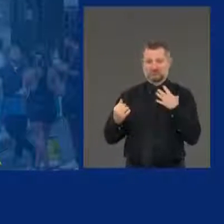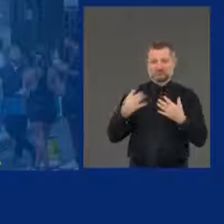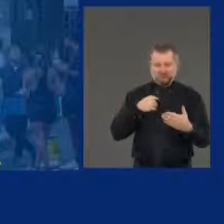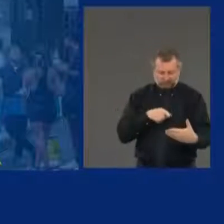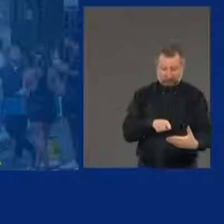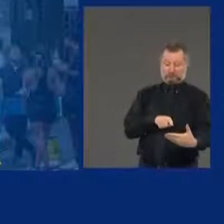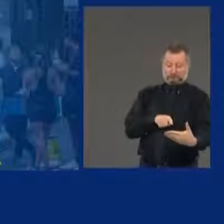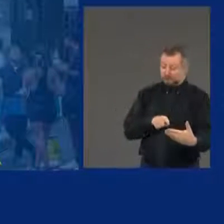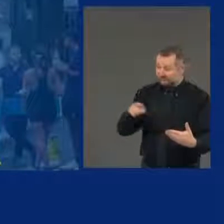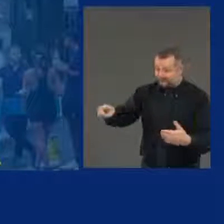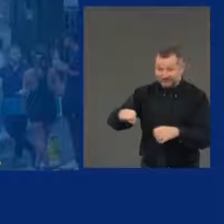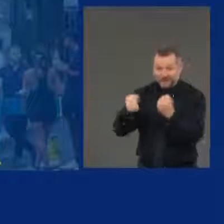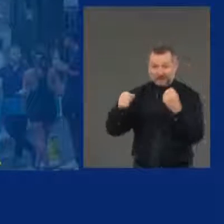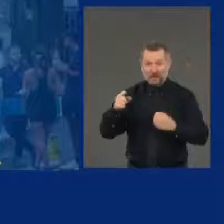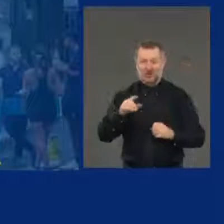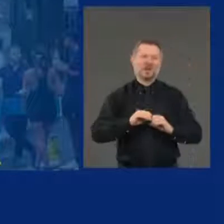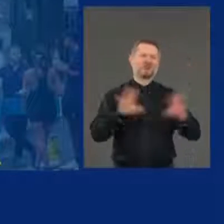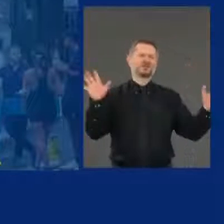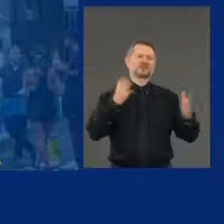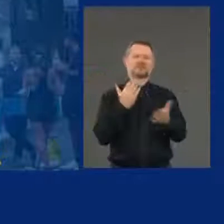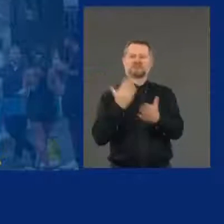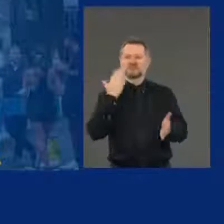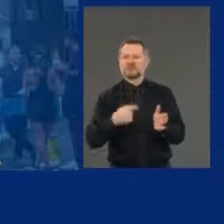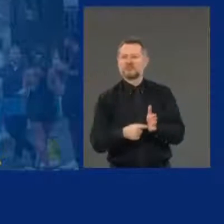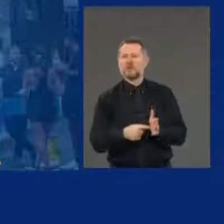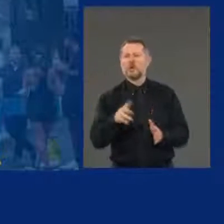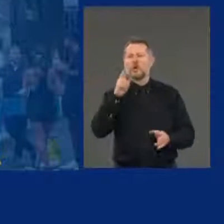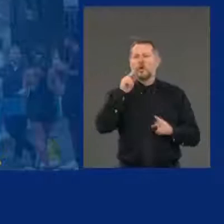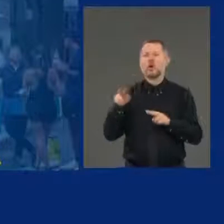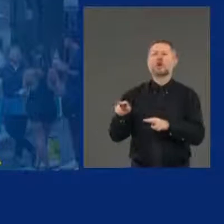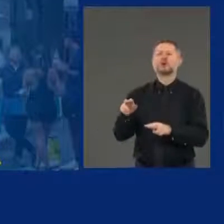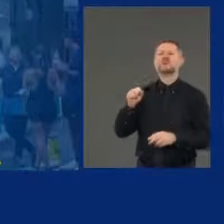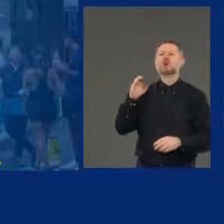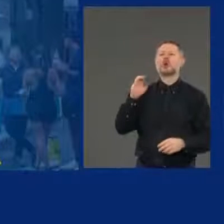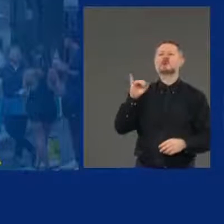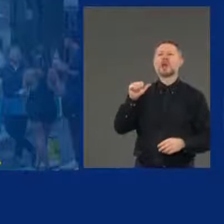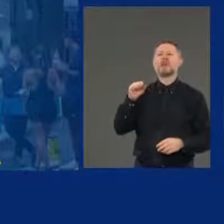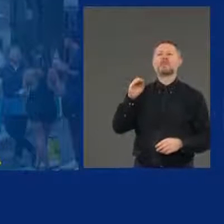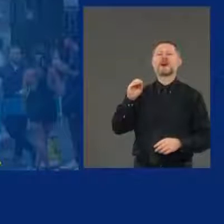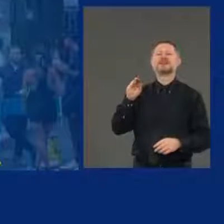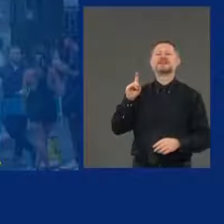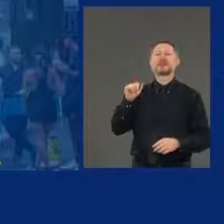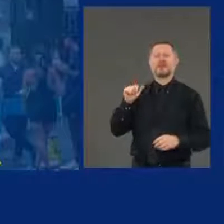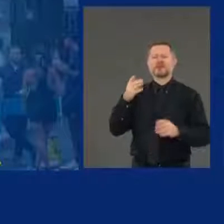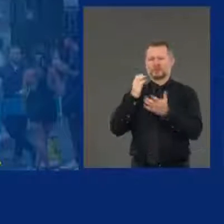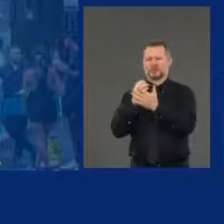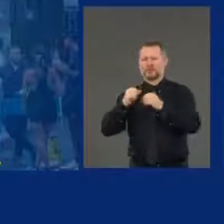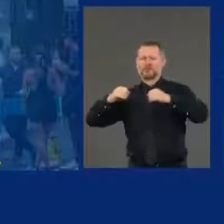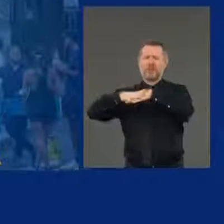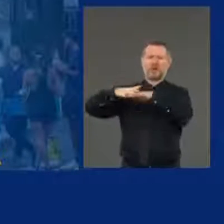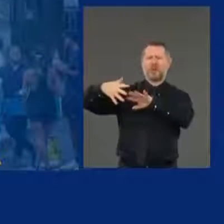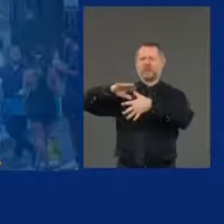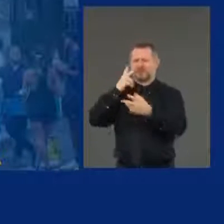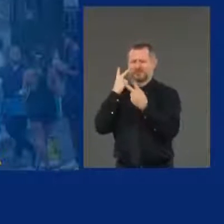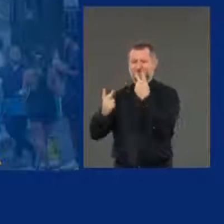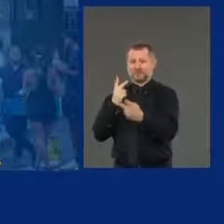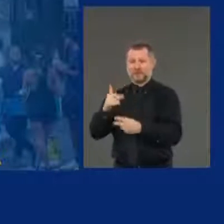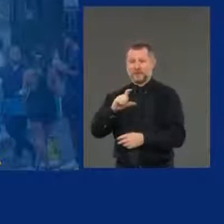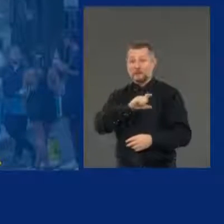You can look it up on social media. You don't need a detective squad to go out and find